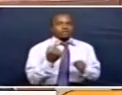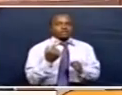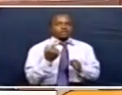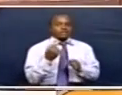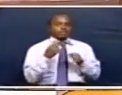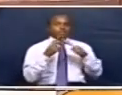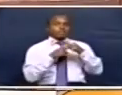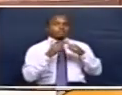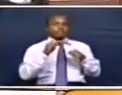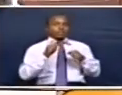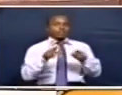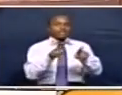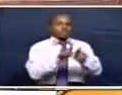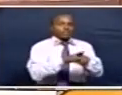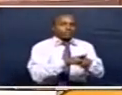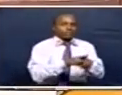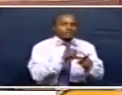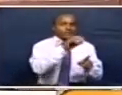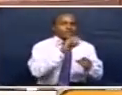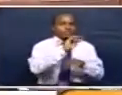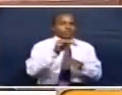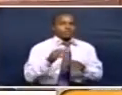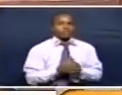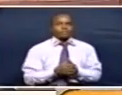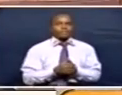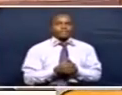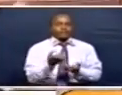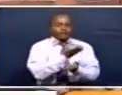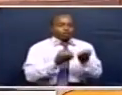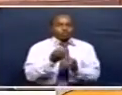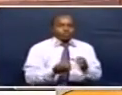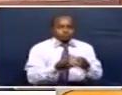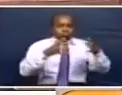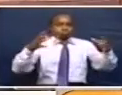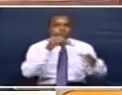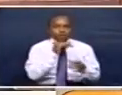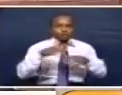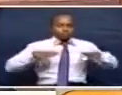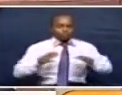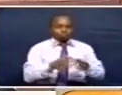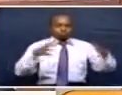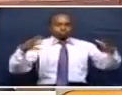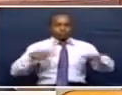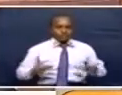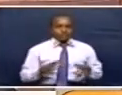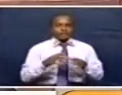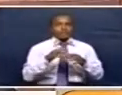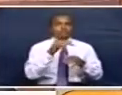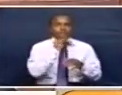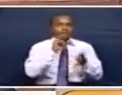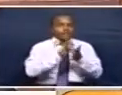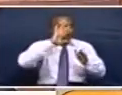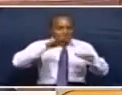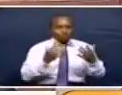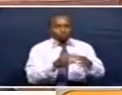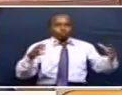million shillings an acre. Come on. Since I became governor of Machakos, the economy has grown. Population has grown. That's how you grow a place.